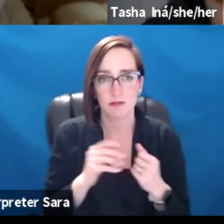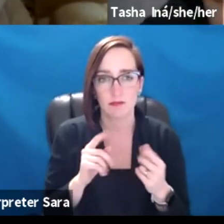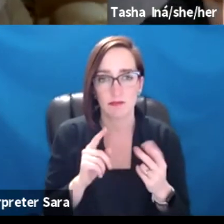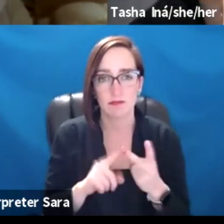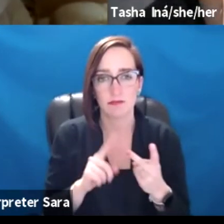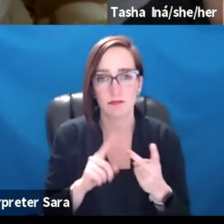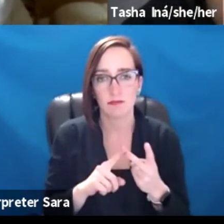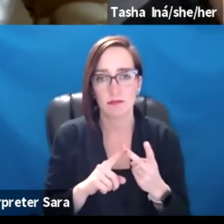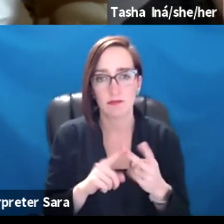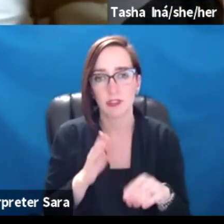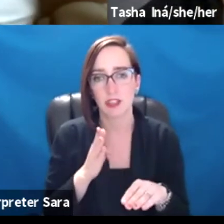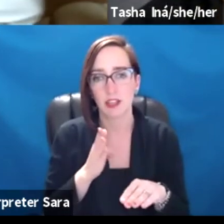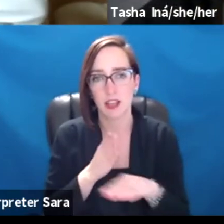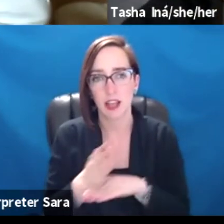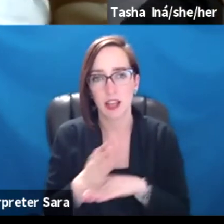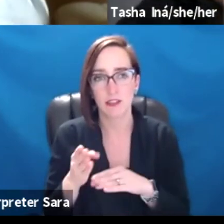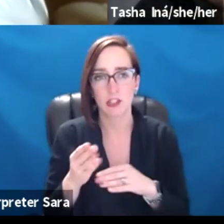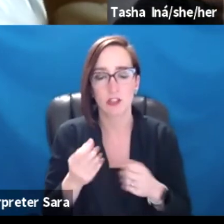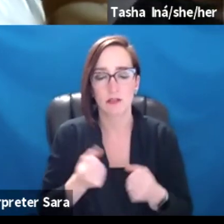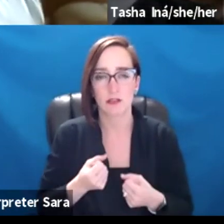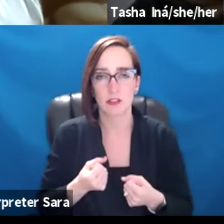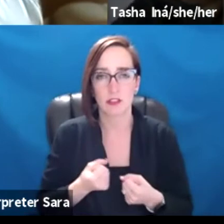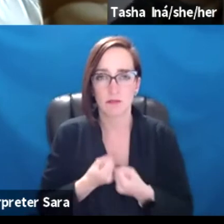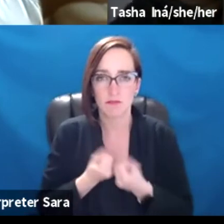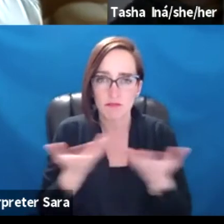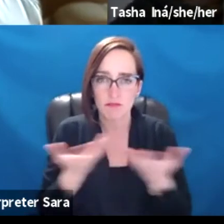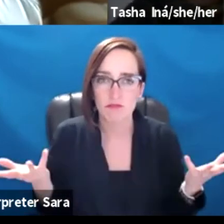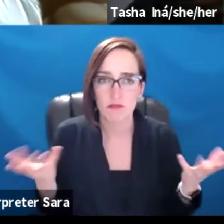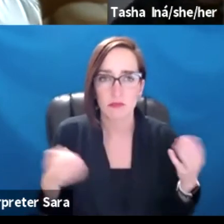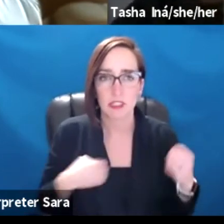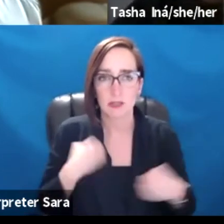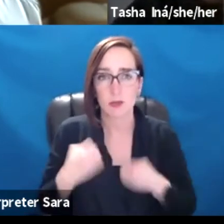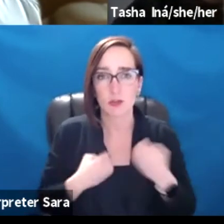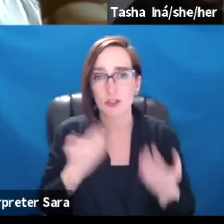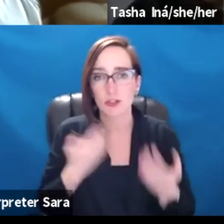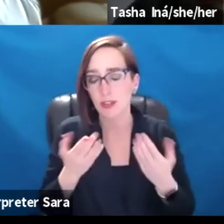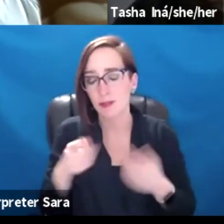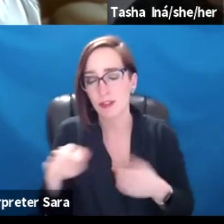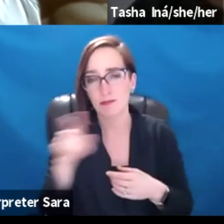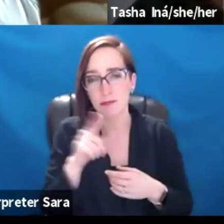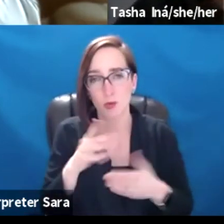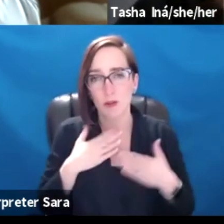After expressing this emotion, maybe your body needs to rest.